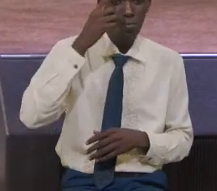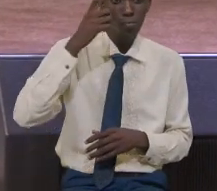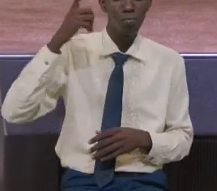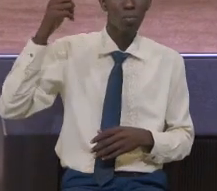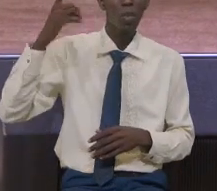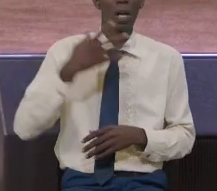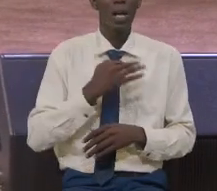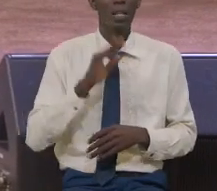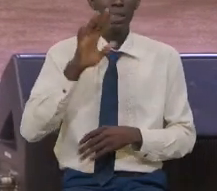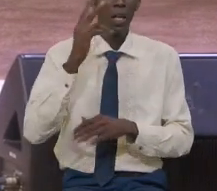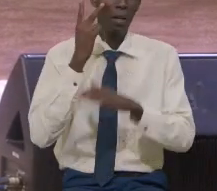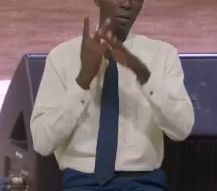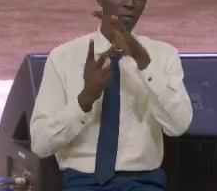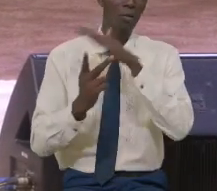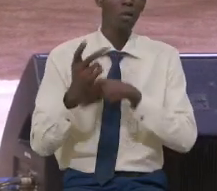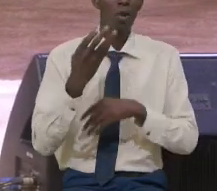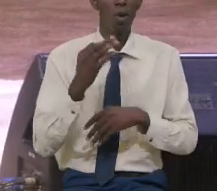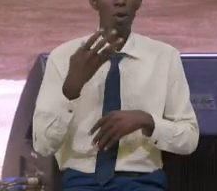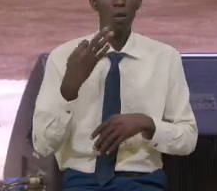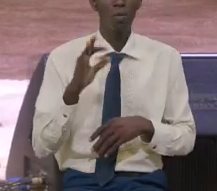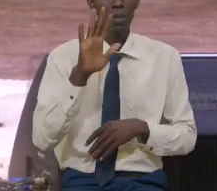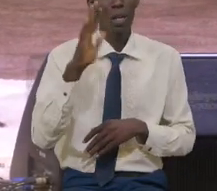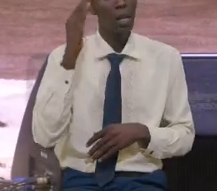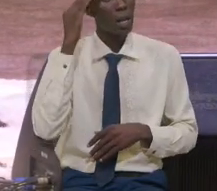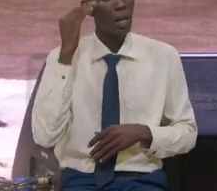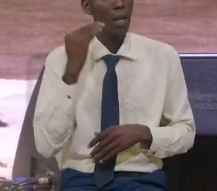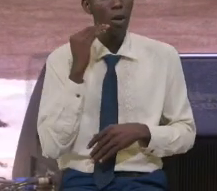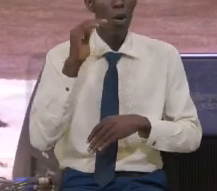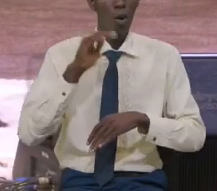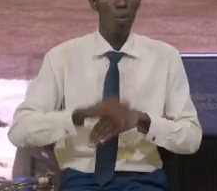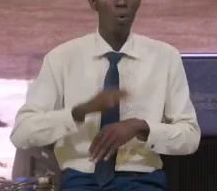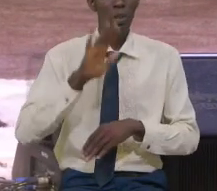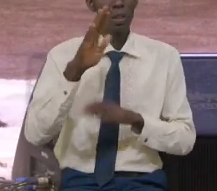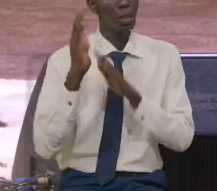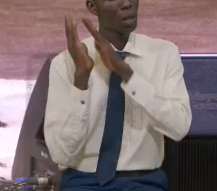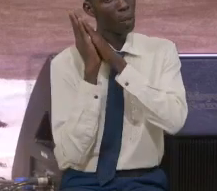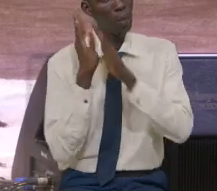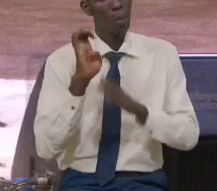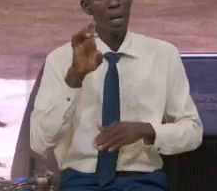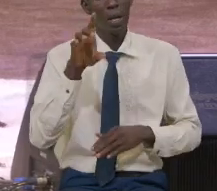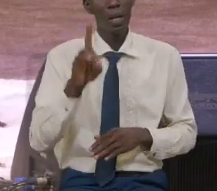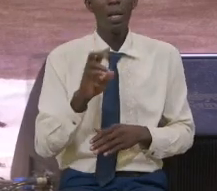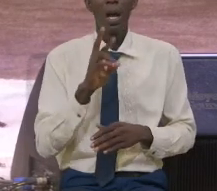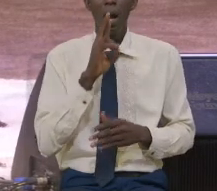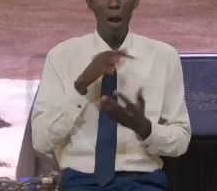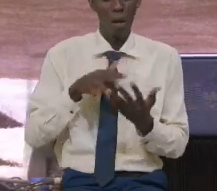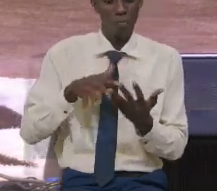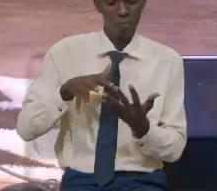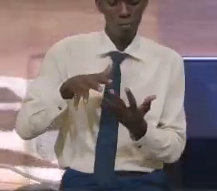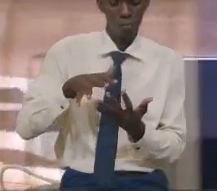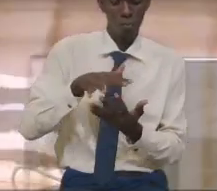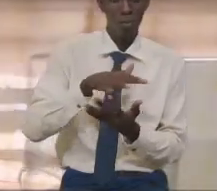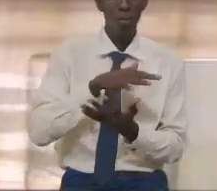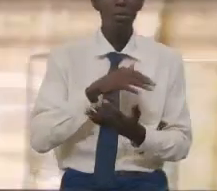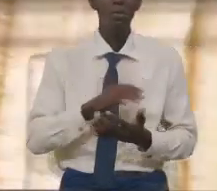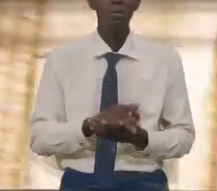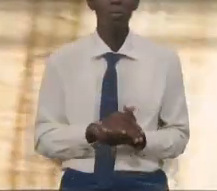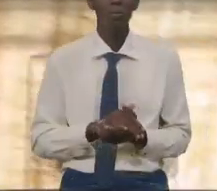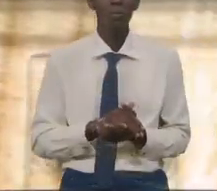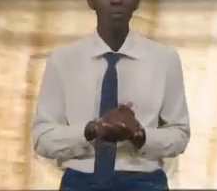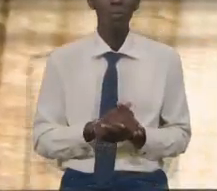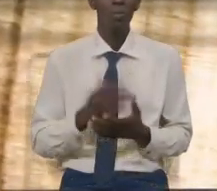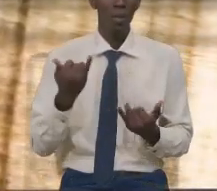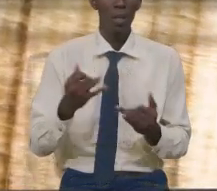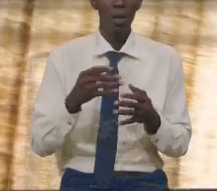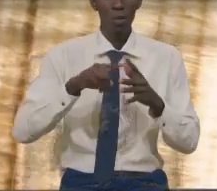and thy vision, the visions of thy head upon thy bed are these. He